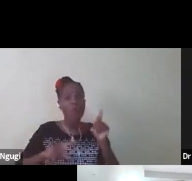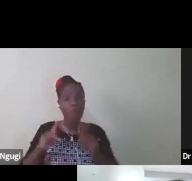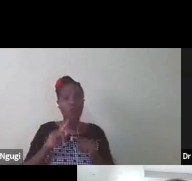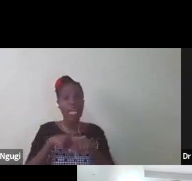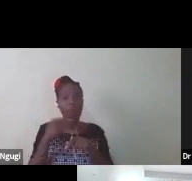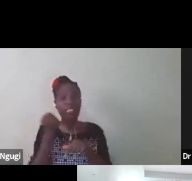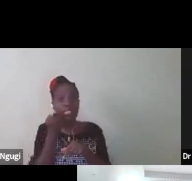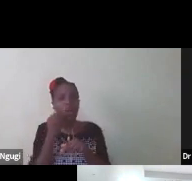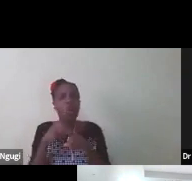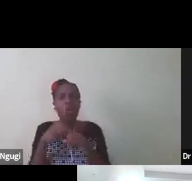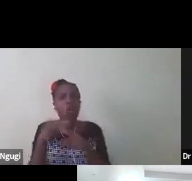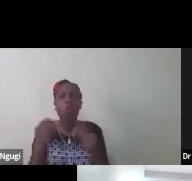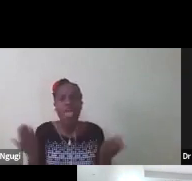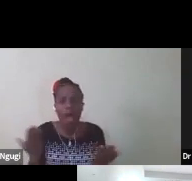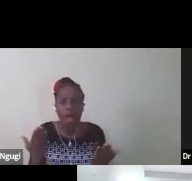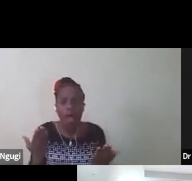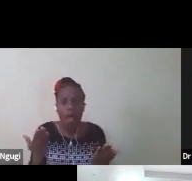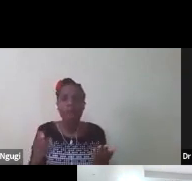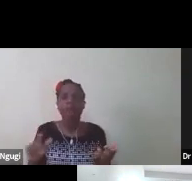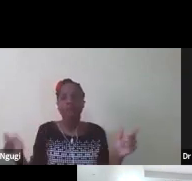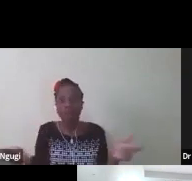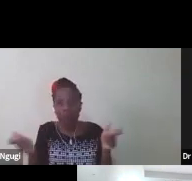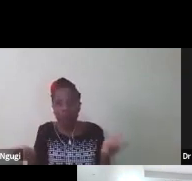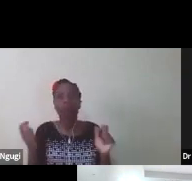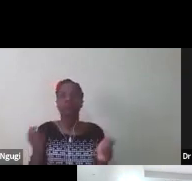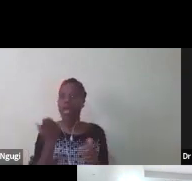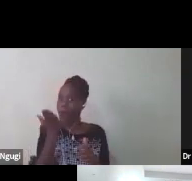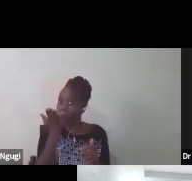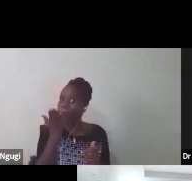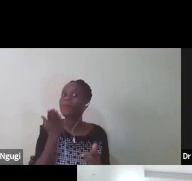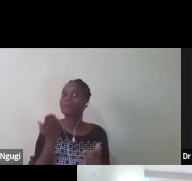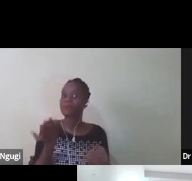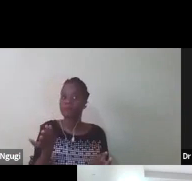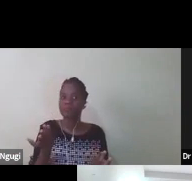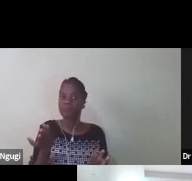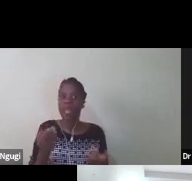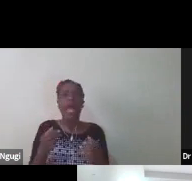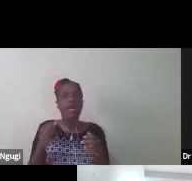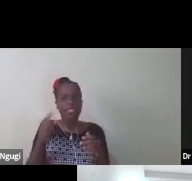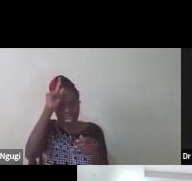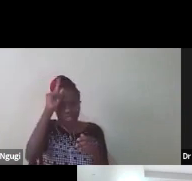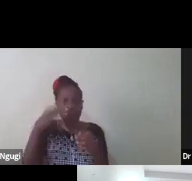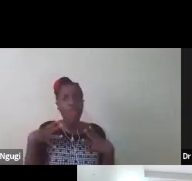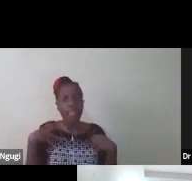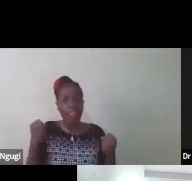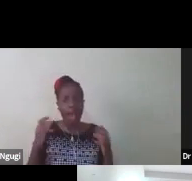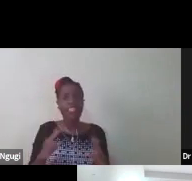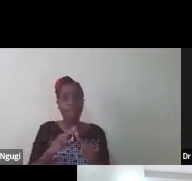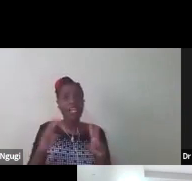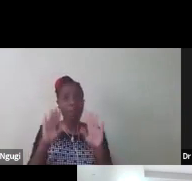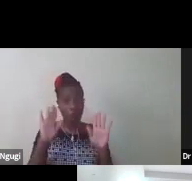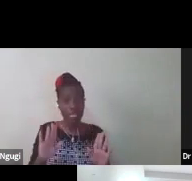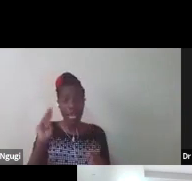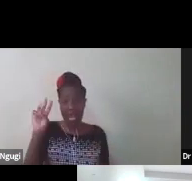they are going, what do you do? What we do then is to bring them on board. In fact, our law has recognized them